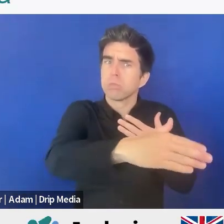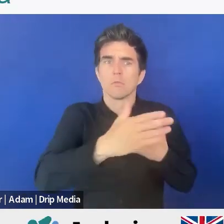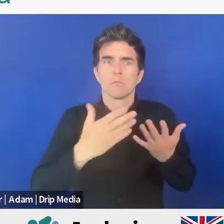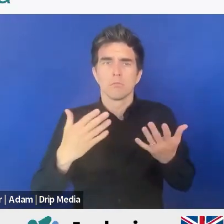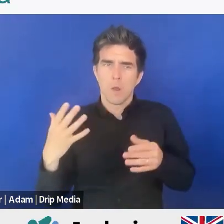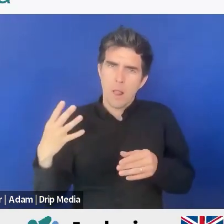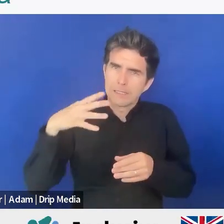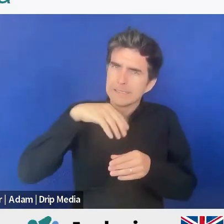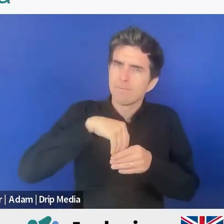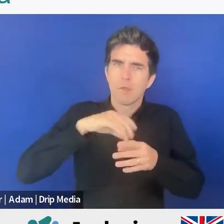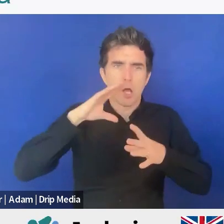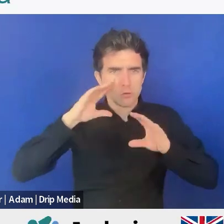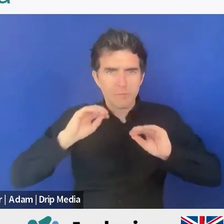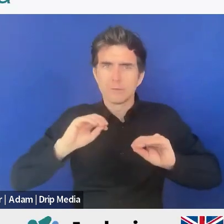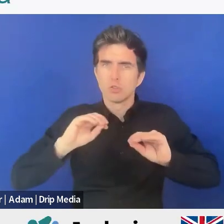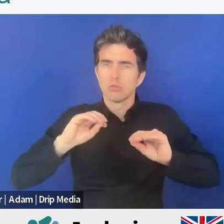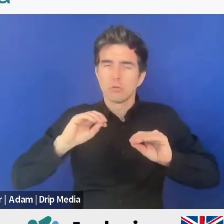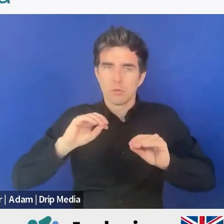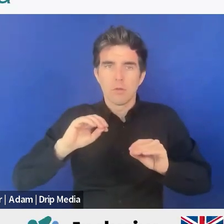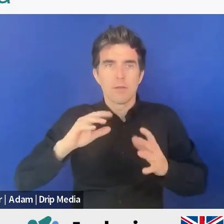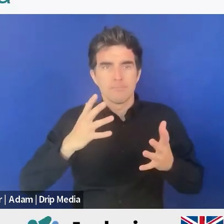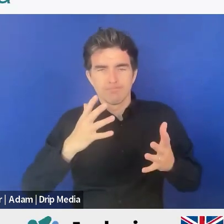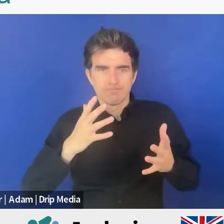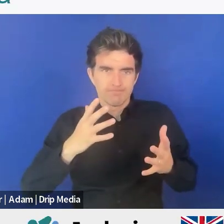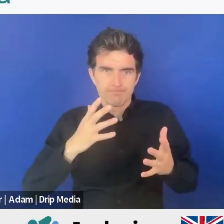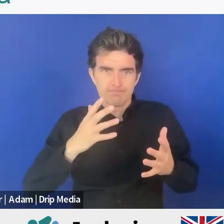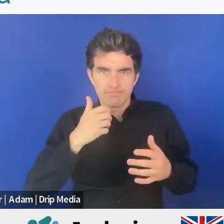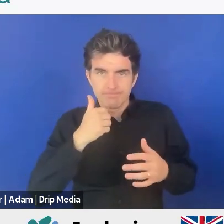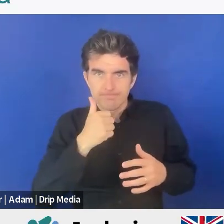transformation begins. Let me share an example.